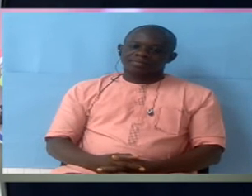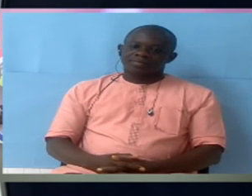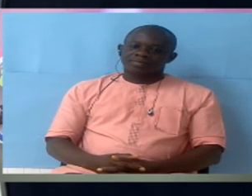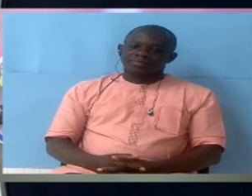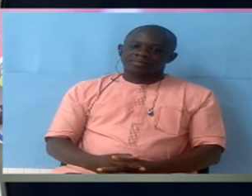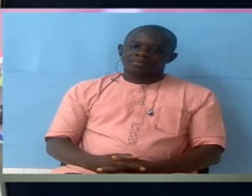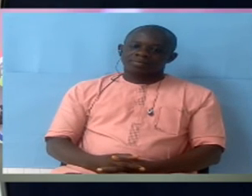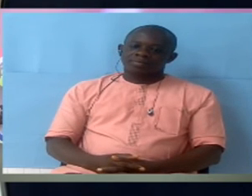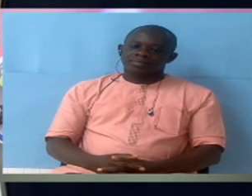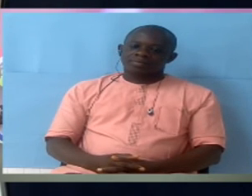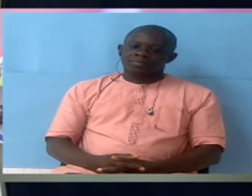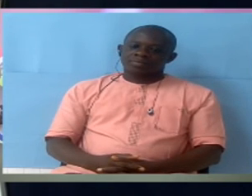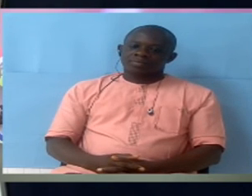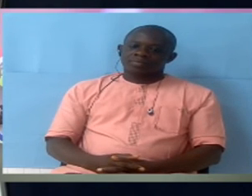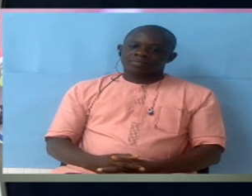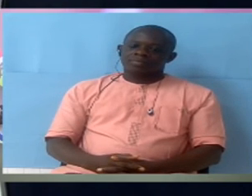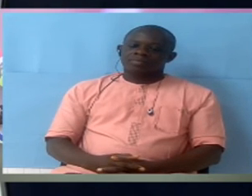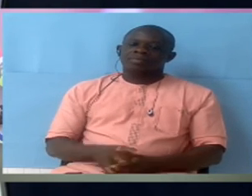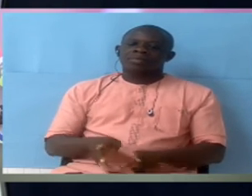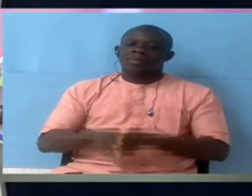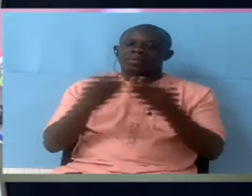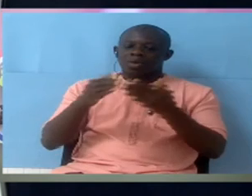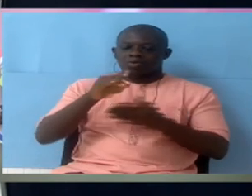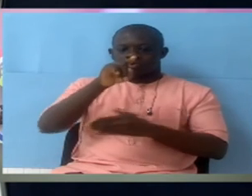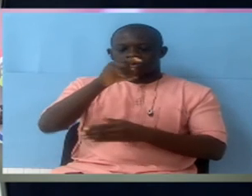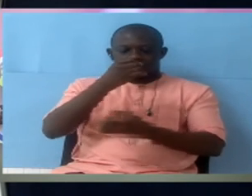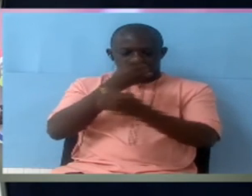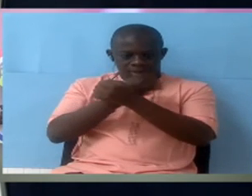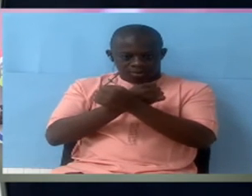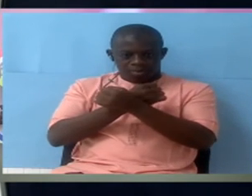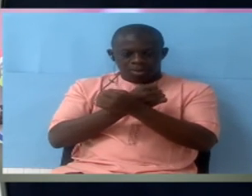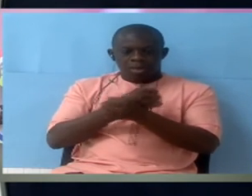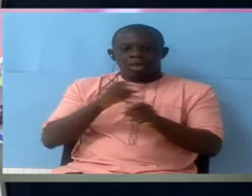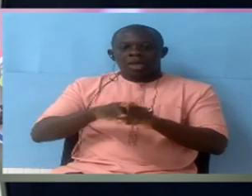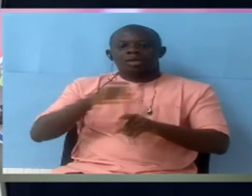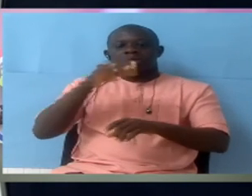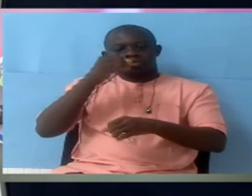What has been the impact of your detention? Yow japa biñ la japa nonu